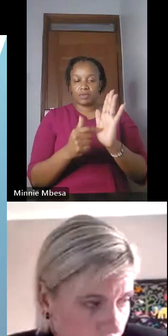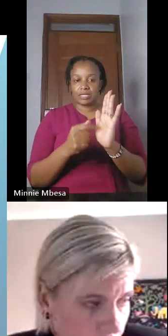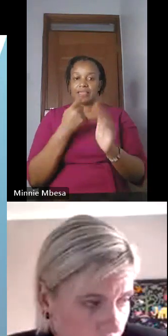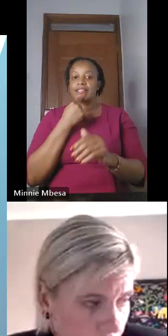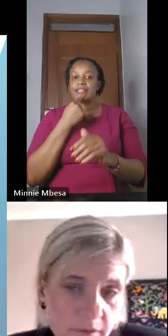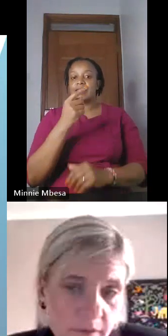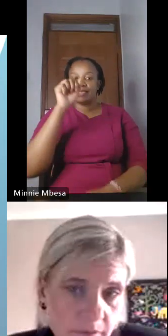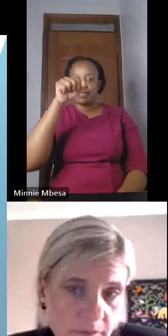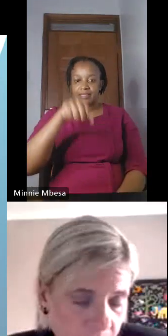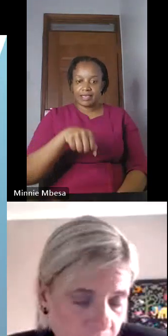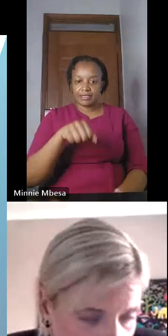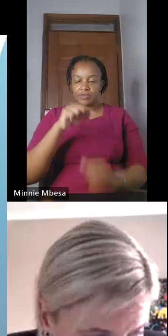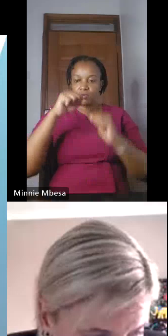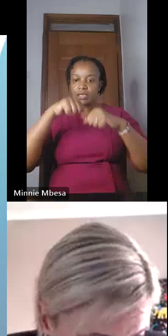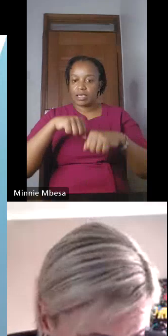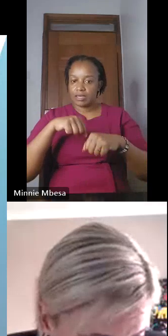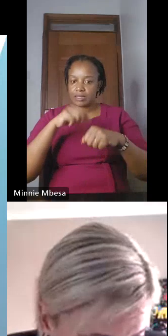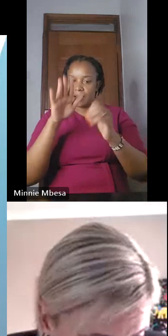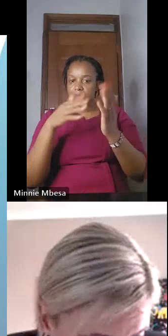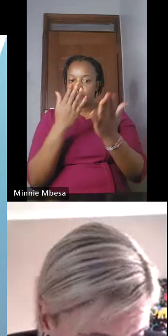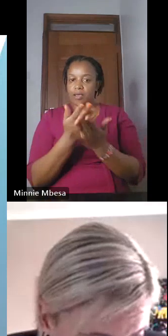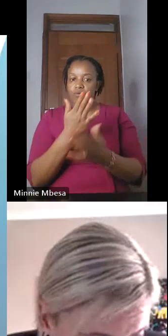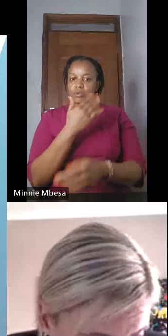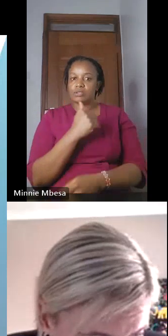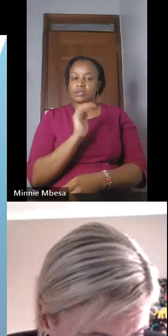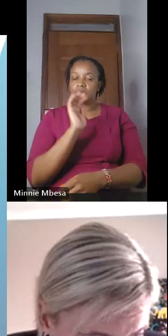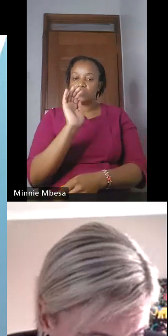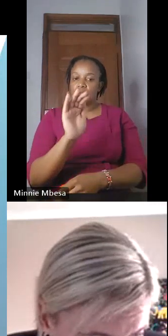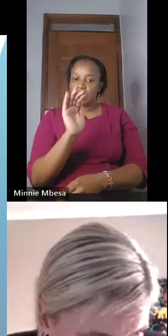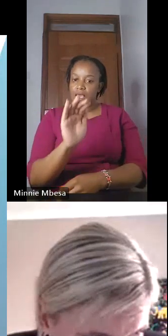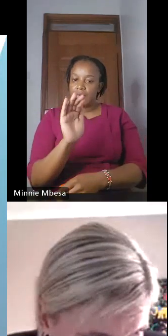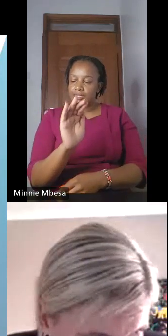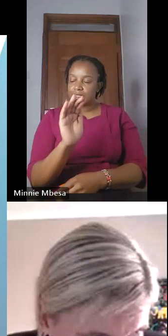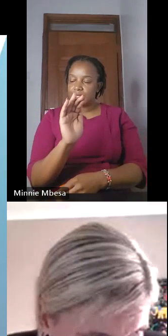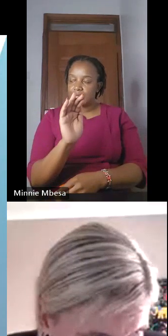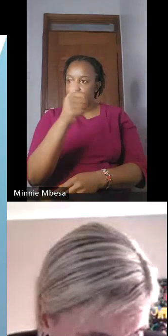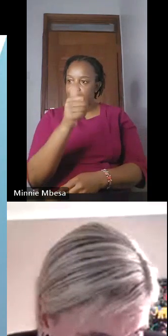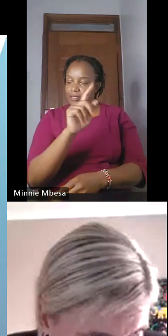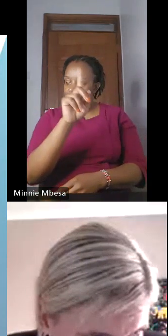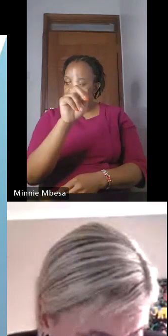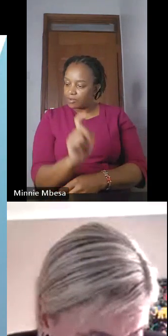Okay, I wanted to ask another question. And when I downloaded